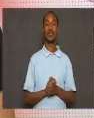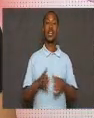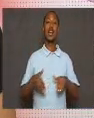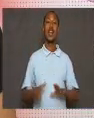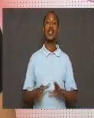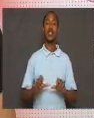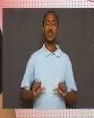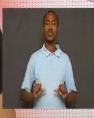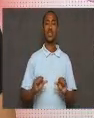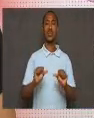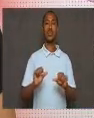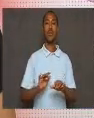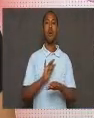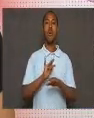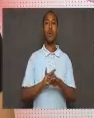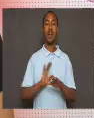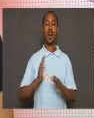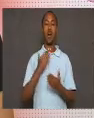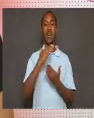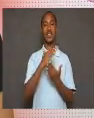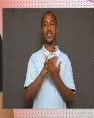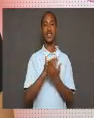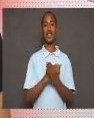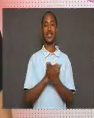Let us continue on with our lesson.